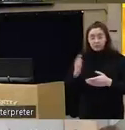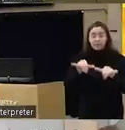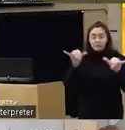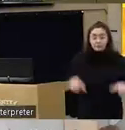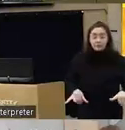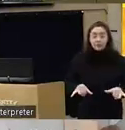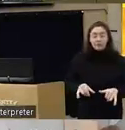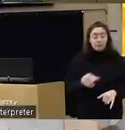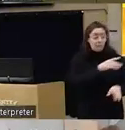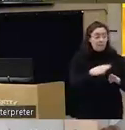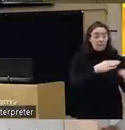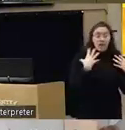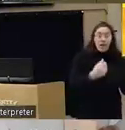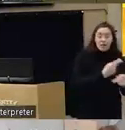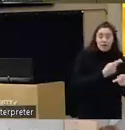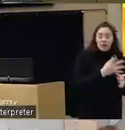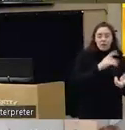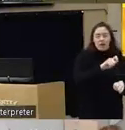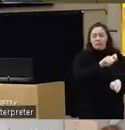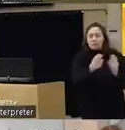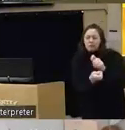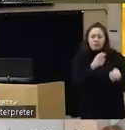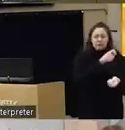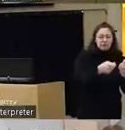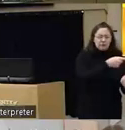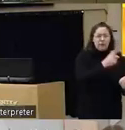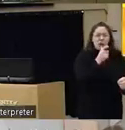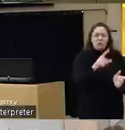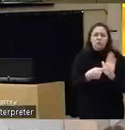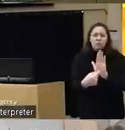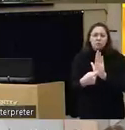care manager, and so we have an adjustment in caseload in order to represent that.